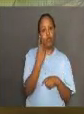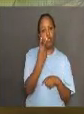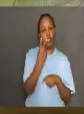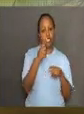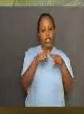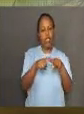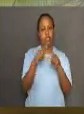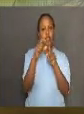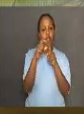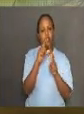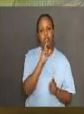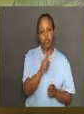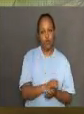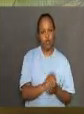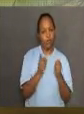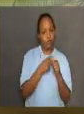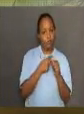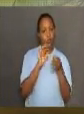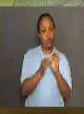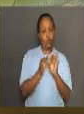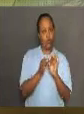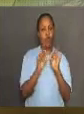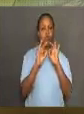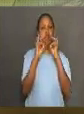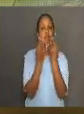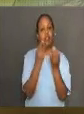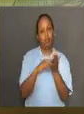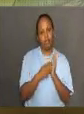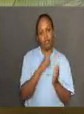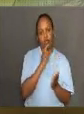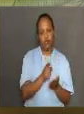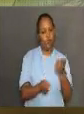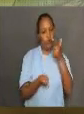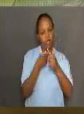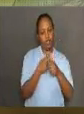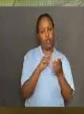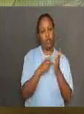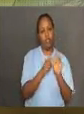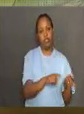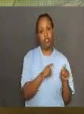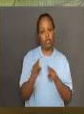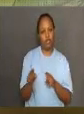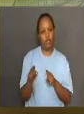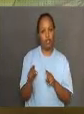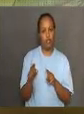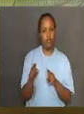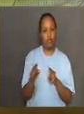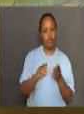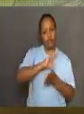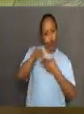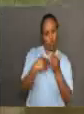words, one which means family and the other total